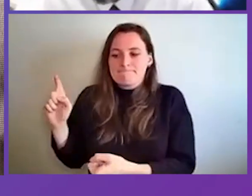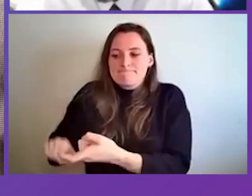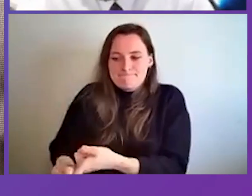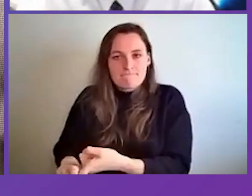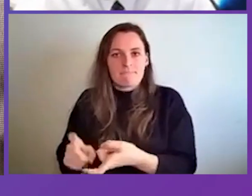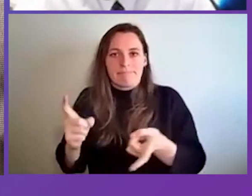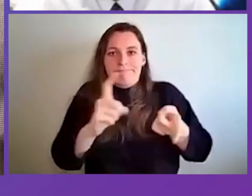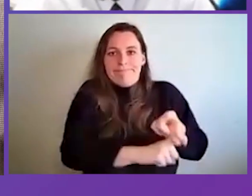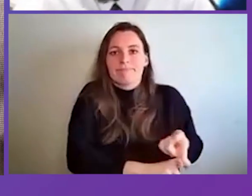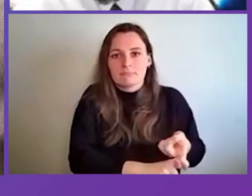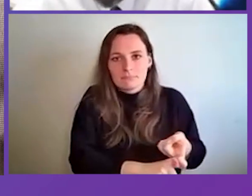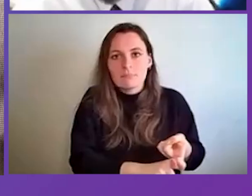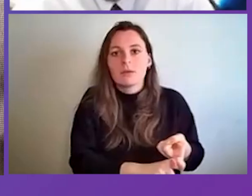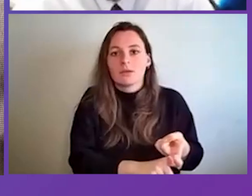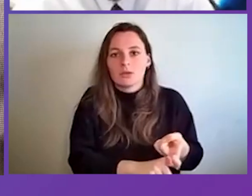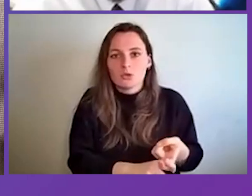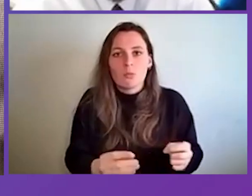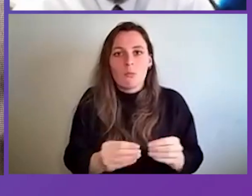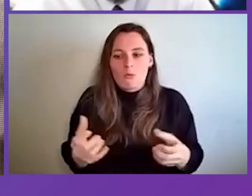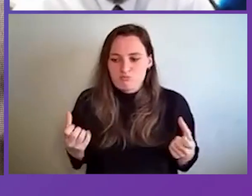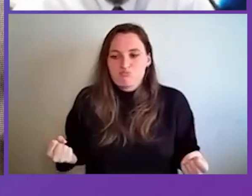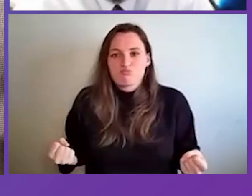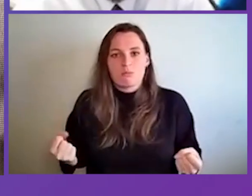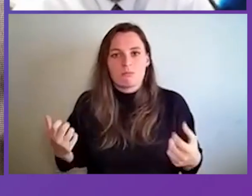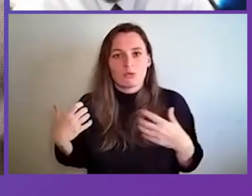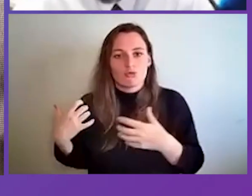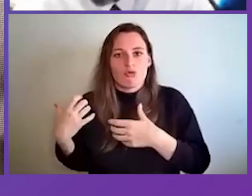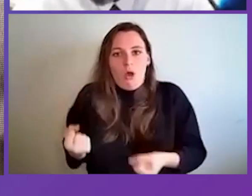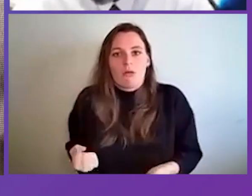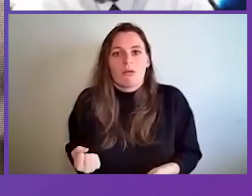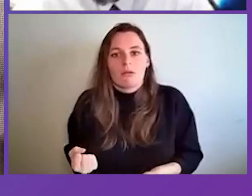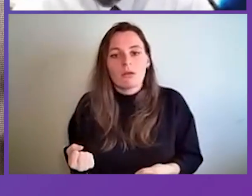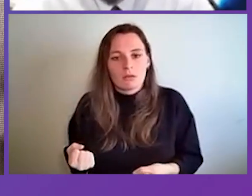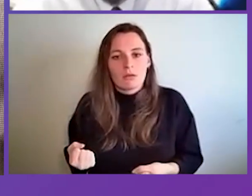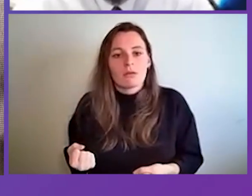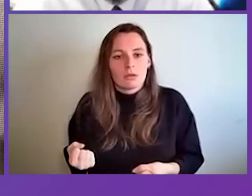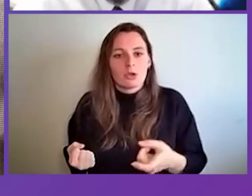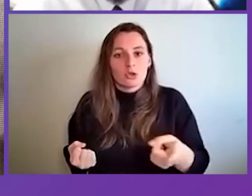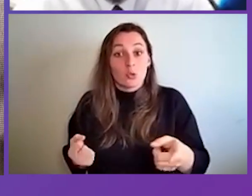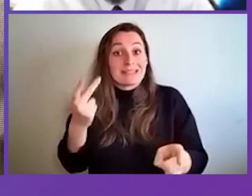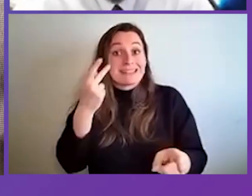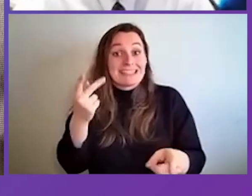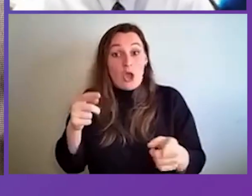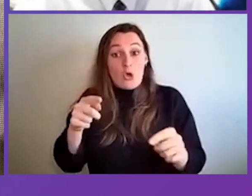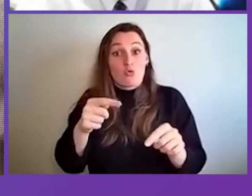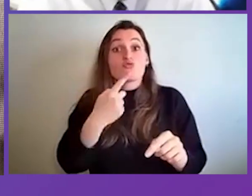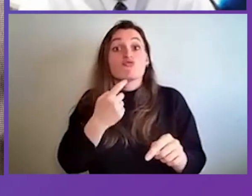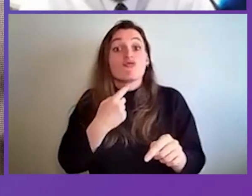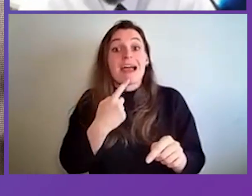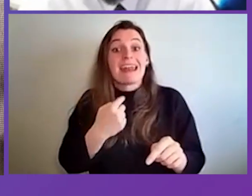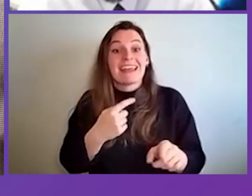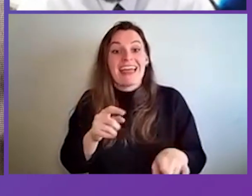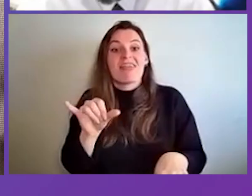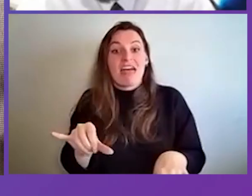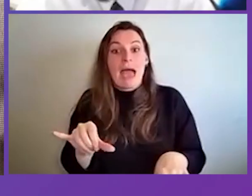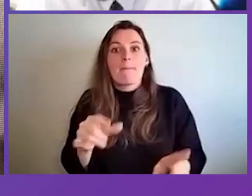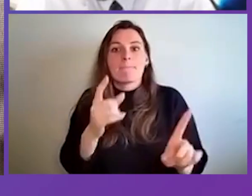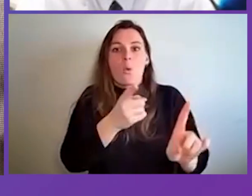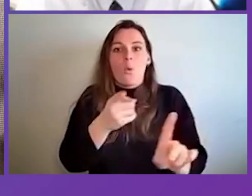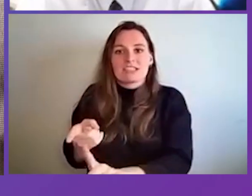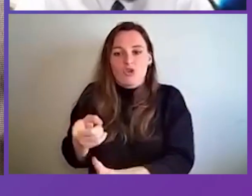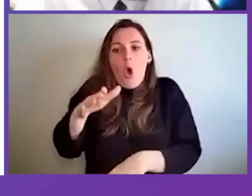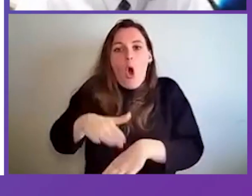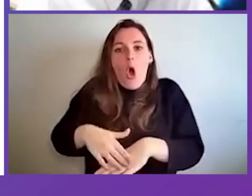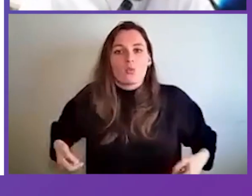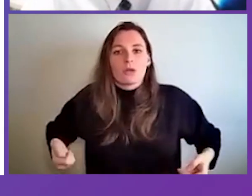to make use of what I've circled in red here, the tie down points that are available on many wheelchairs.